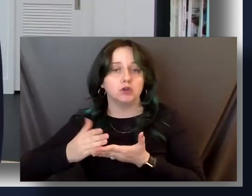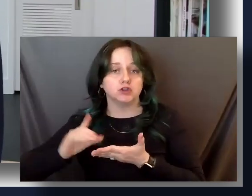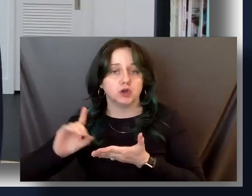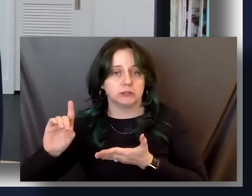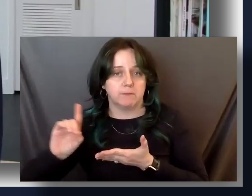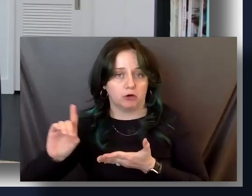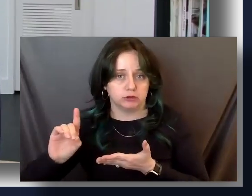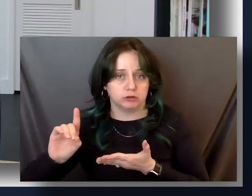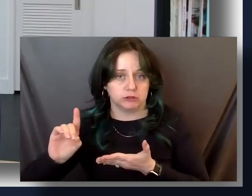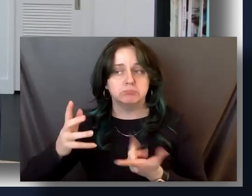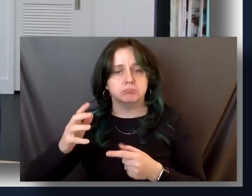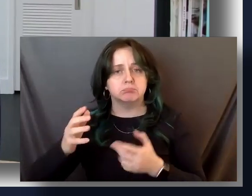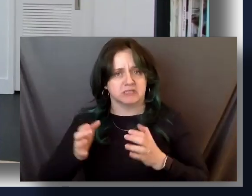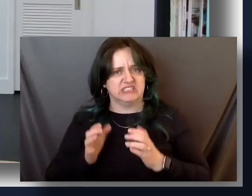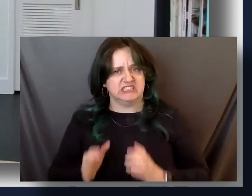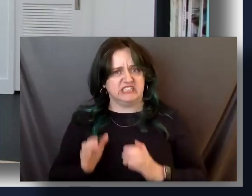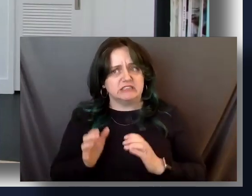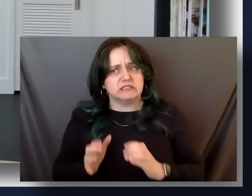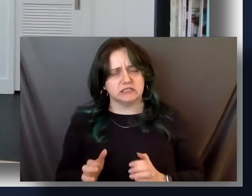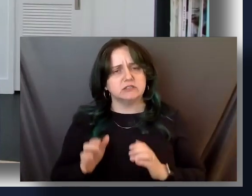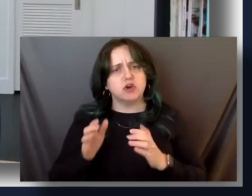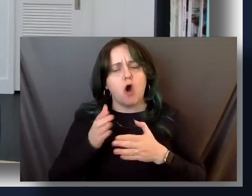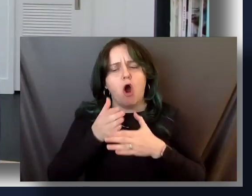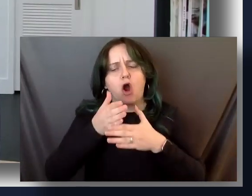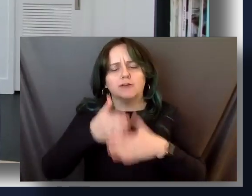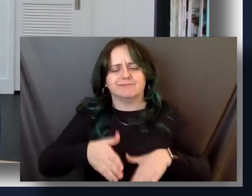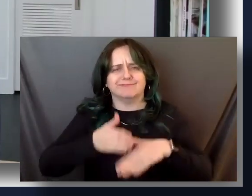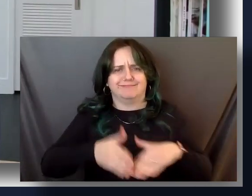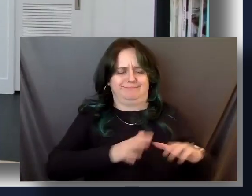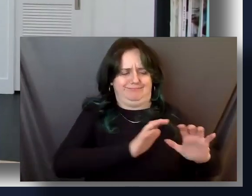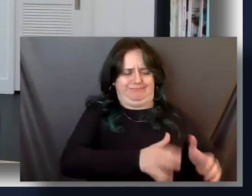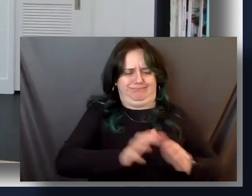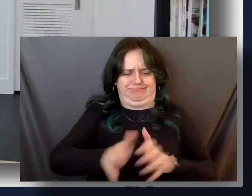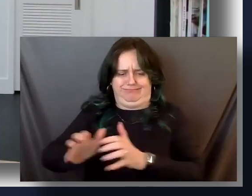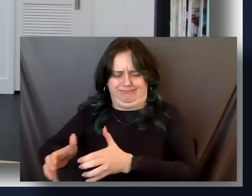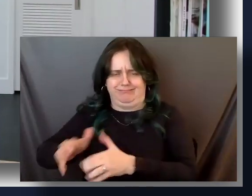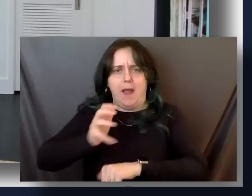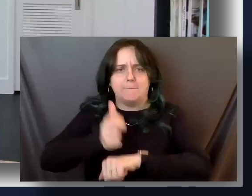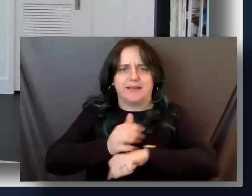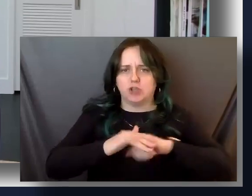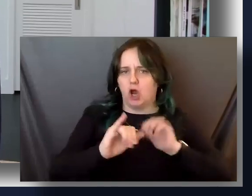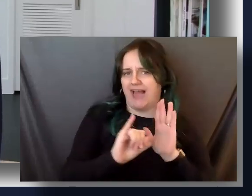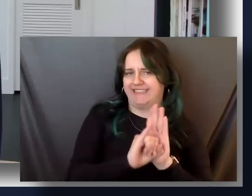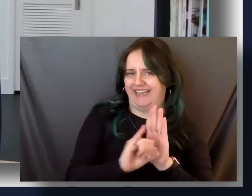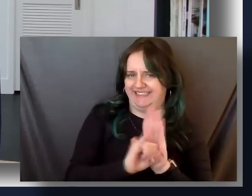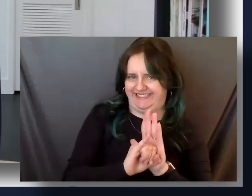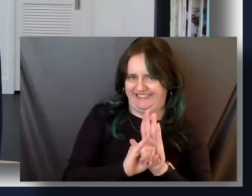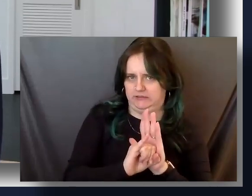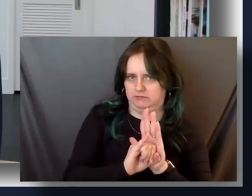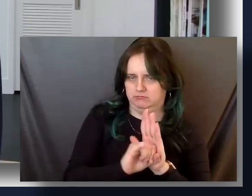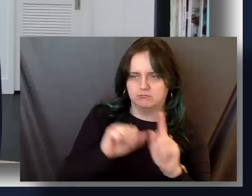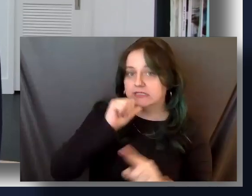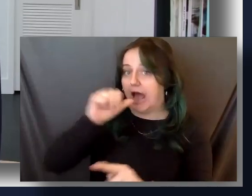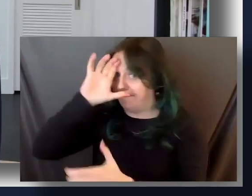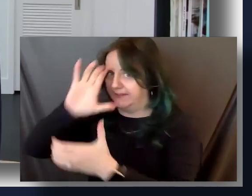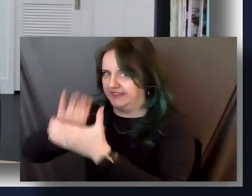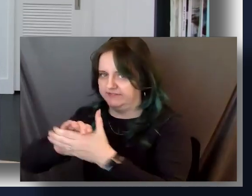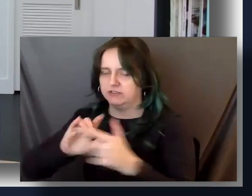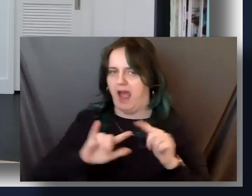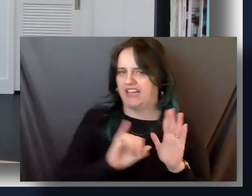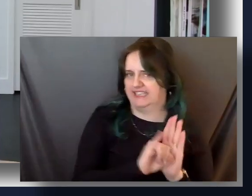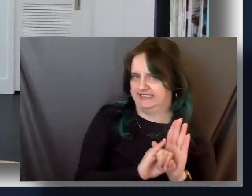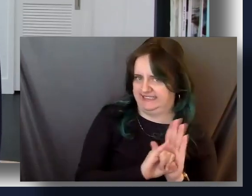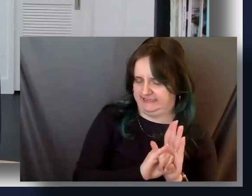where citizens were organizing themselves into identity-based parties rather than something over